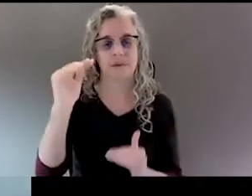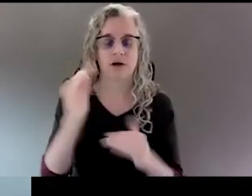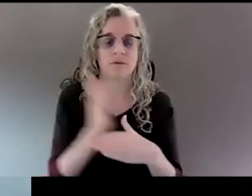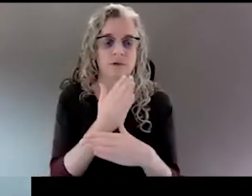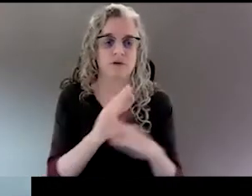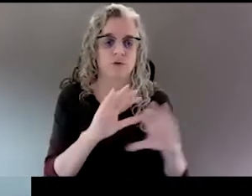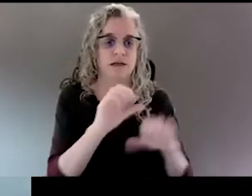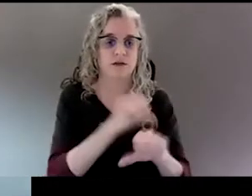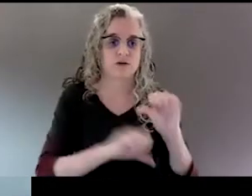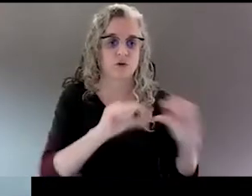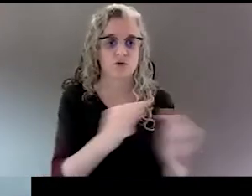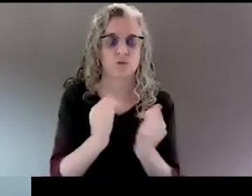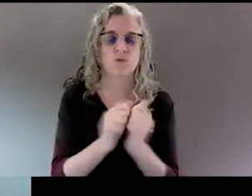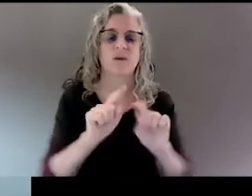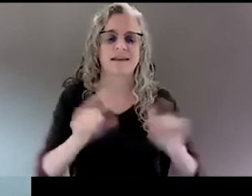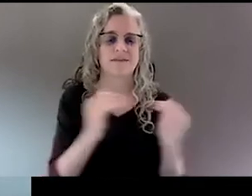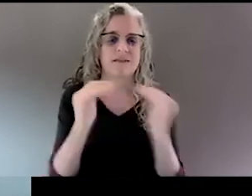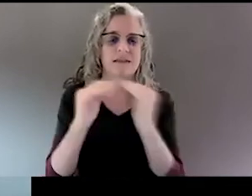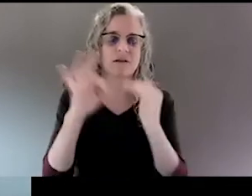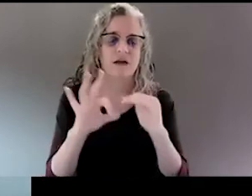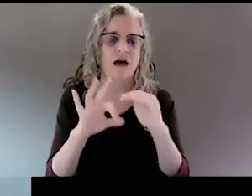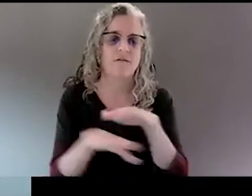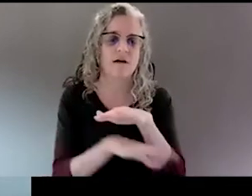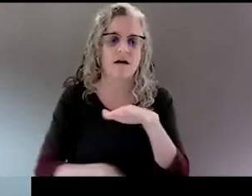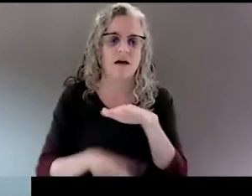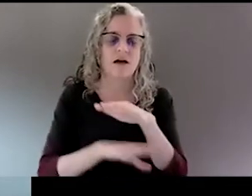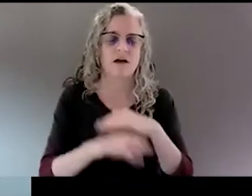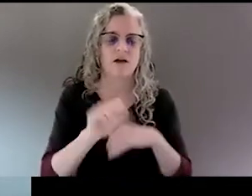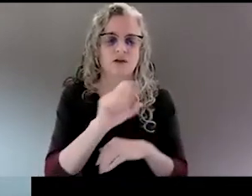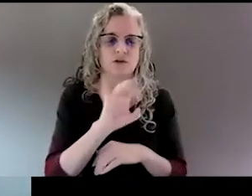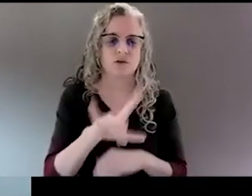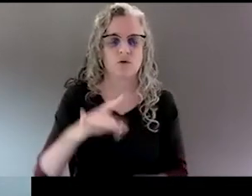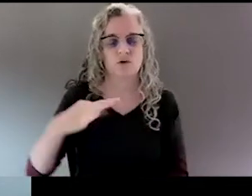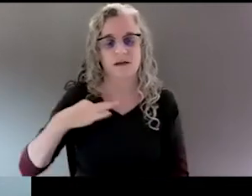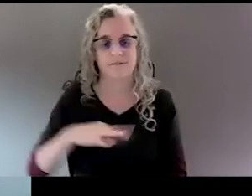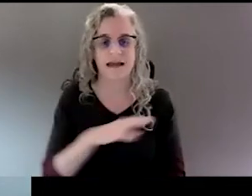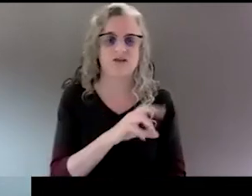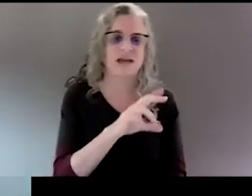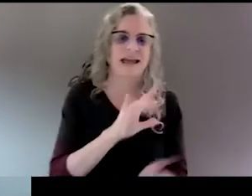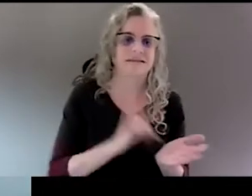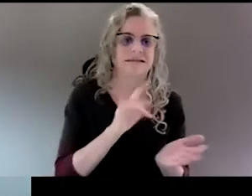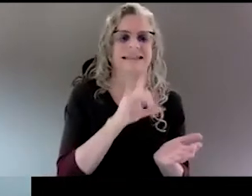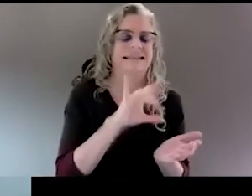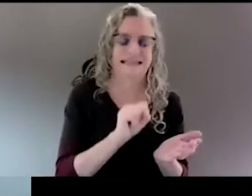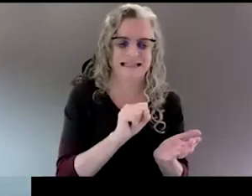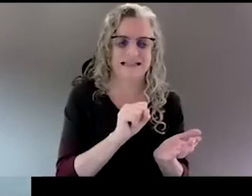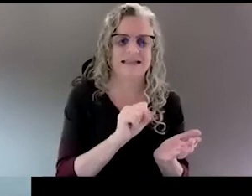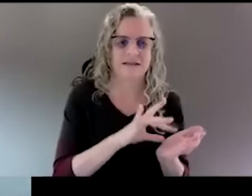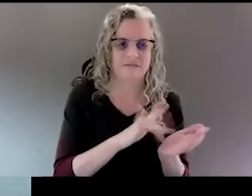of underlying social advantage and disadvantage because of their different positions in our social